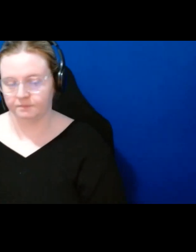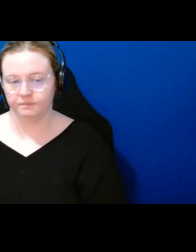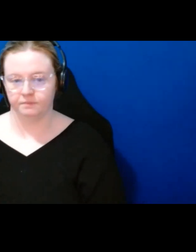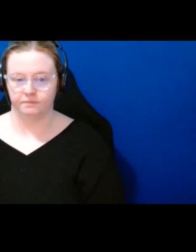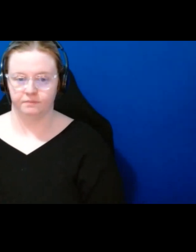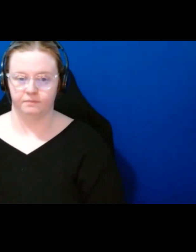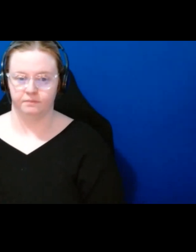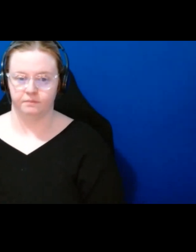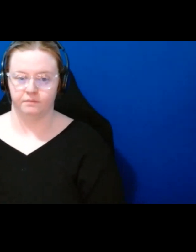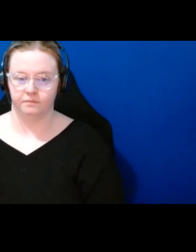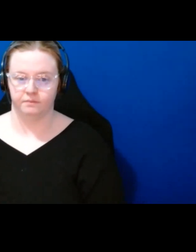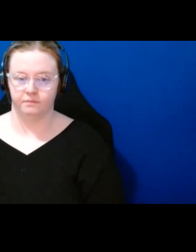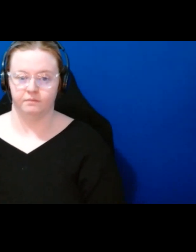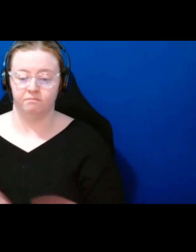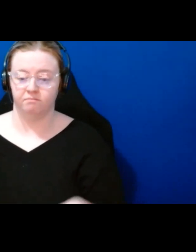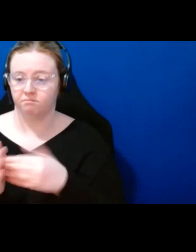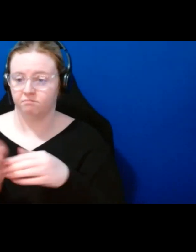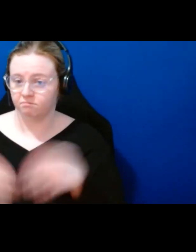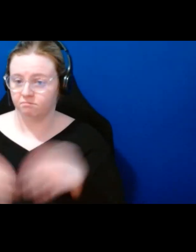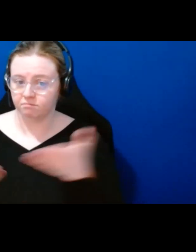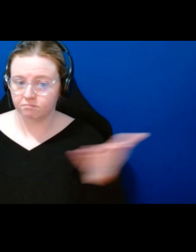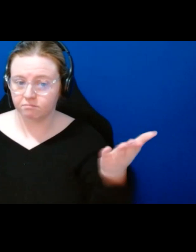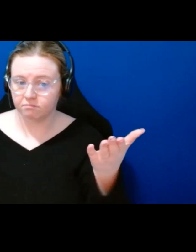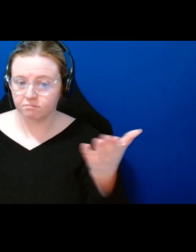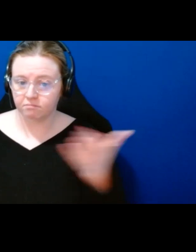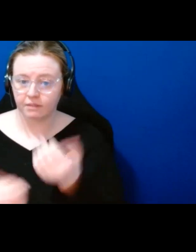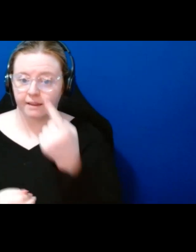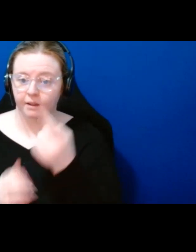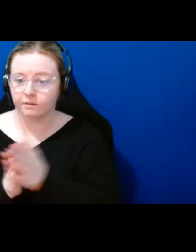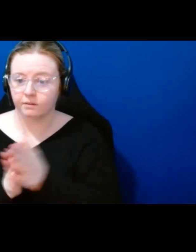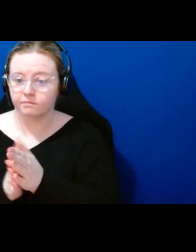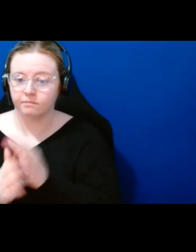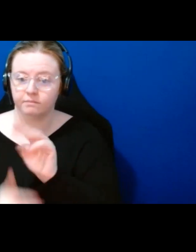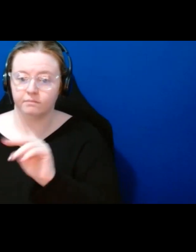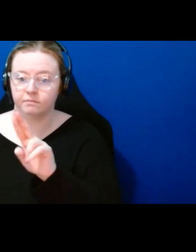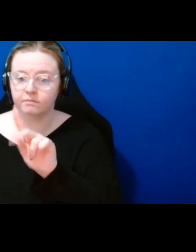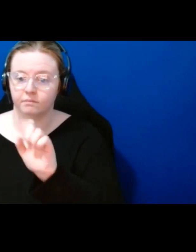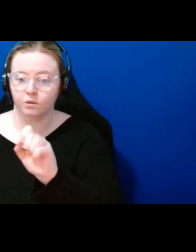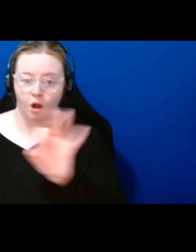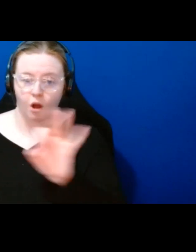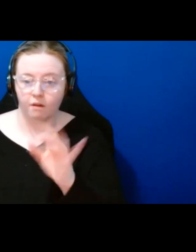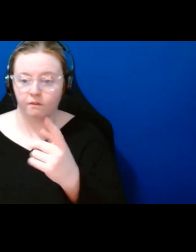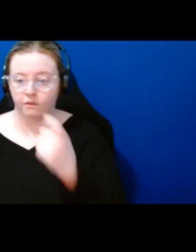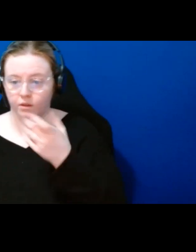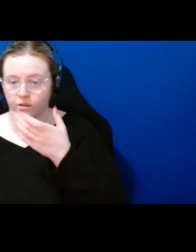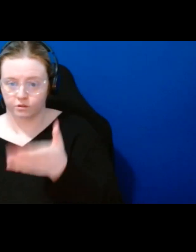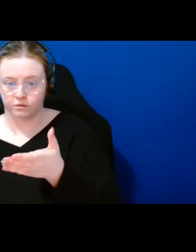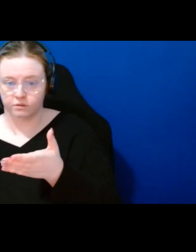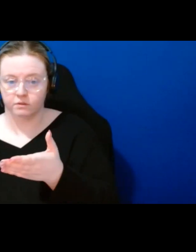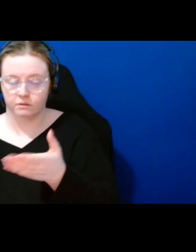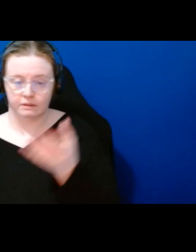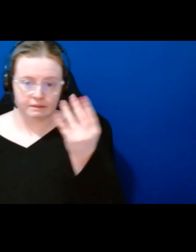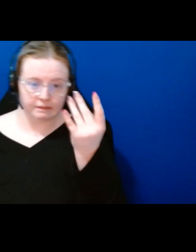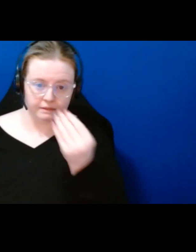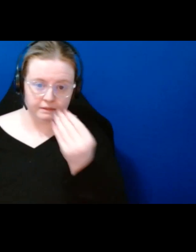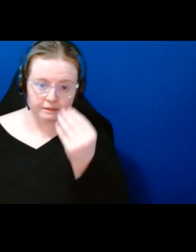Again, I'm going to open it up to say, would anybody like to take themselves off of mute to ask a question directly? While you're thinking about that, I